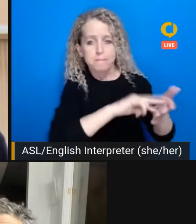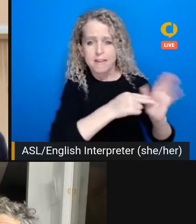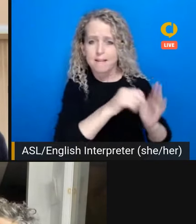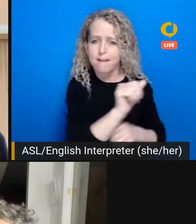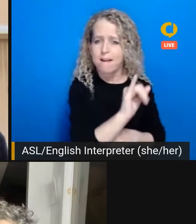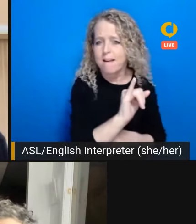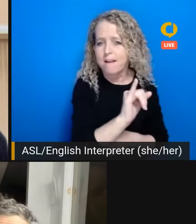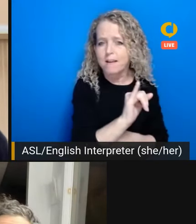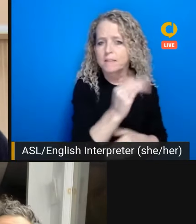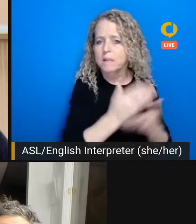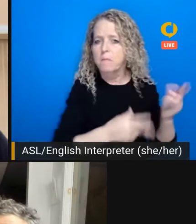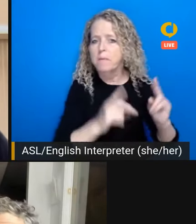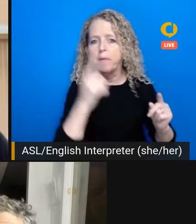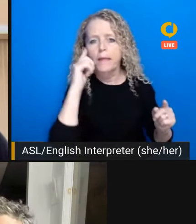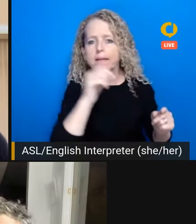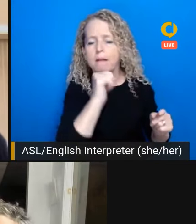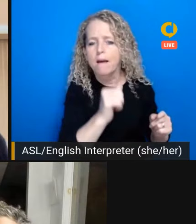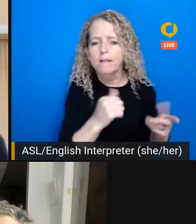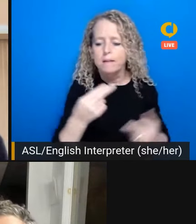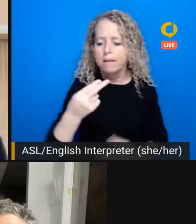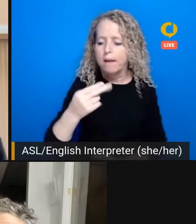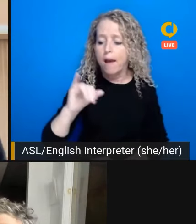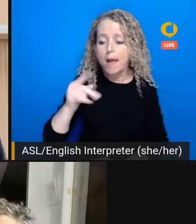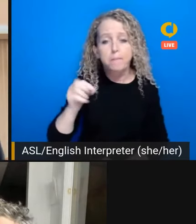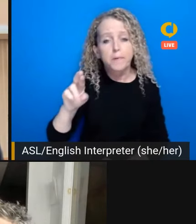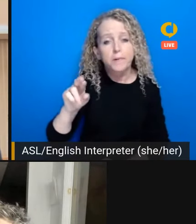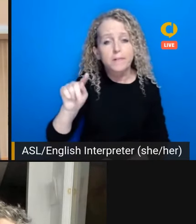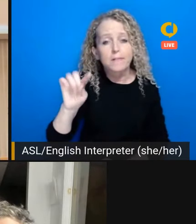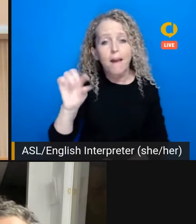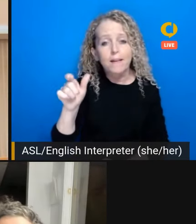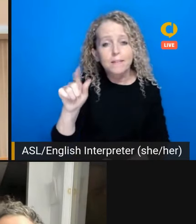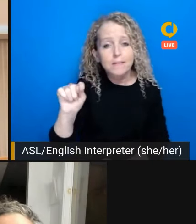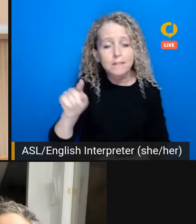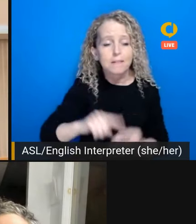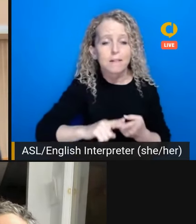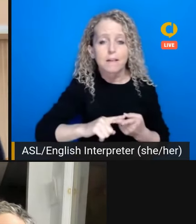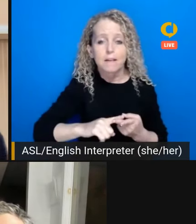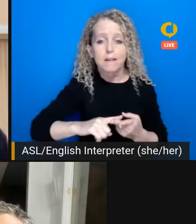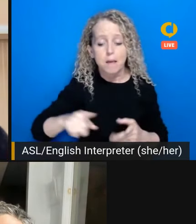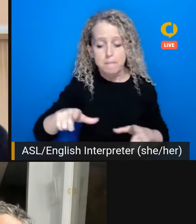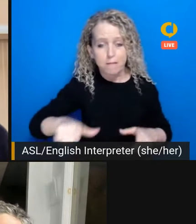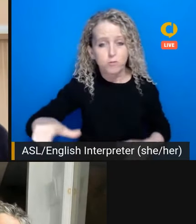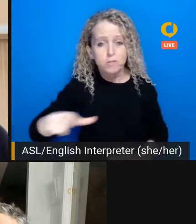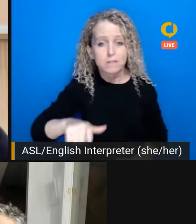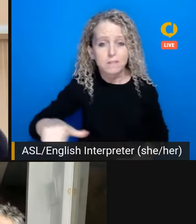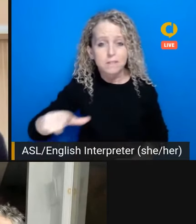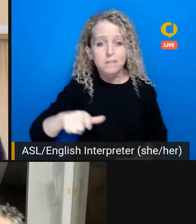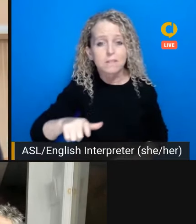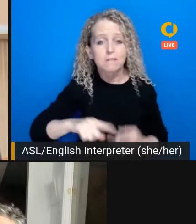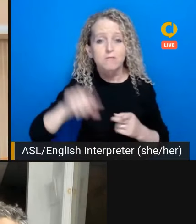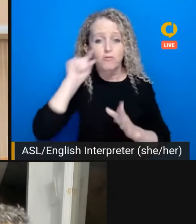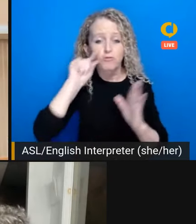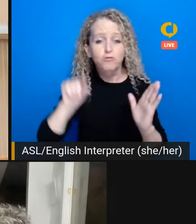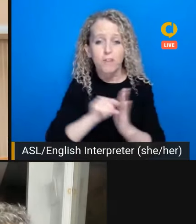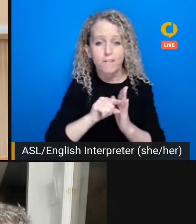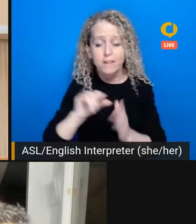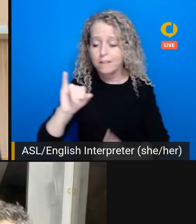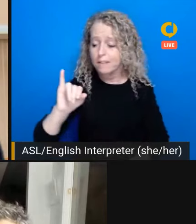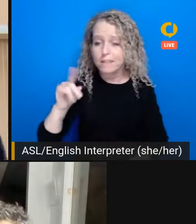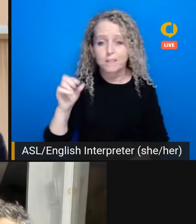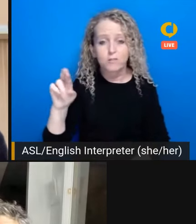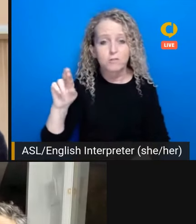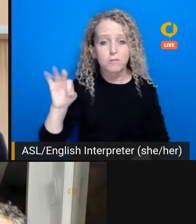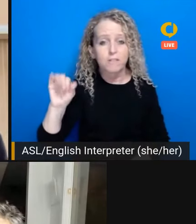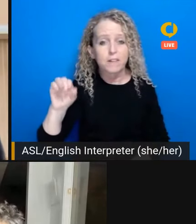like hypertext, the mouse, graphical user interfaces. All of these things allow us to use our own